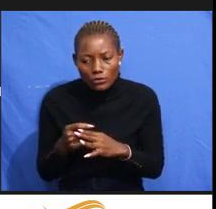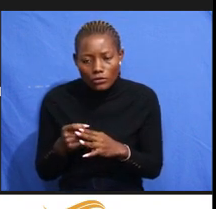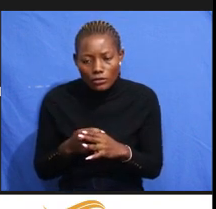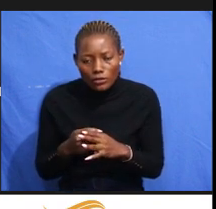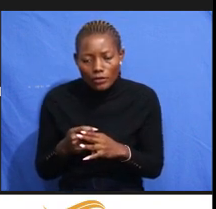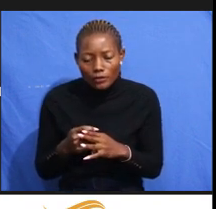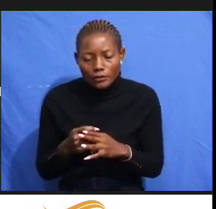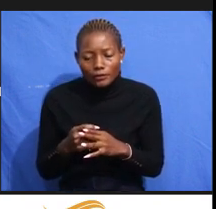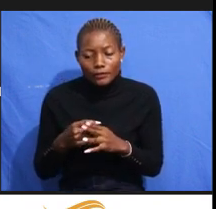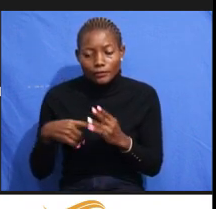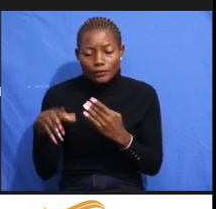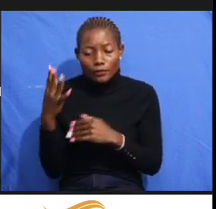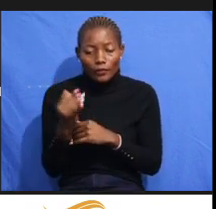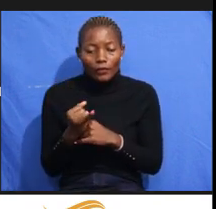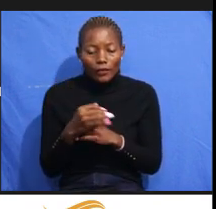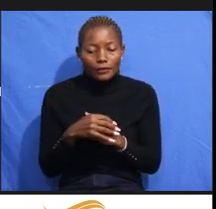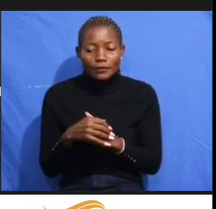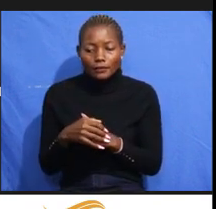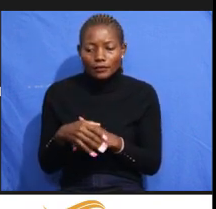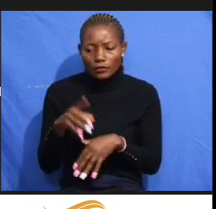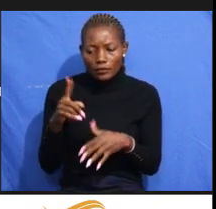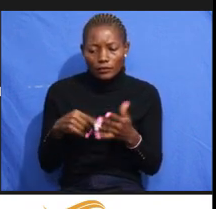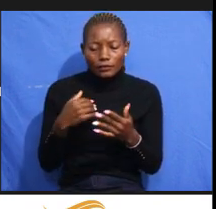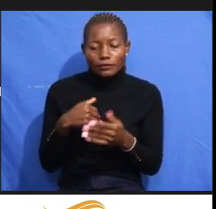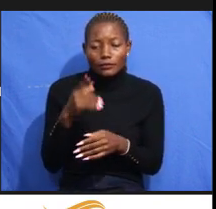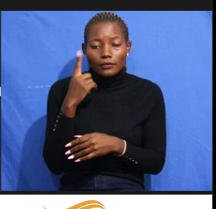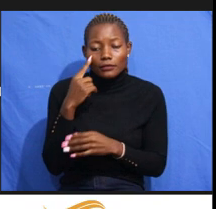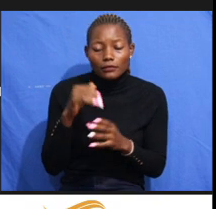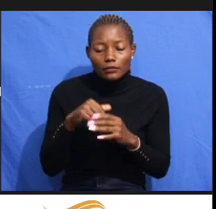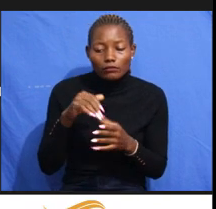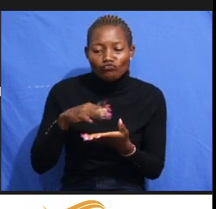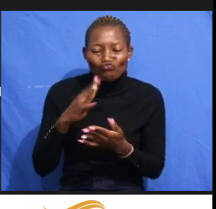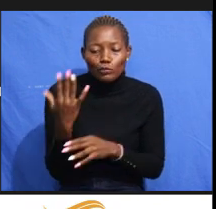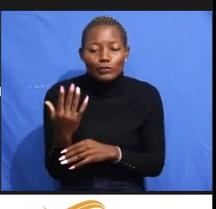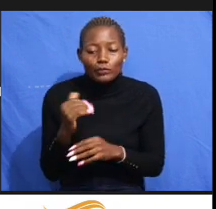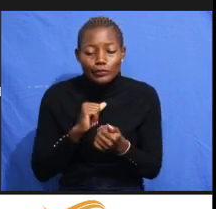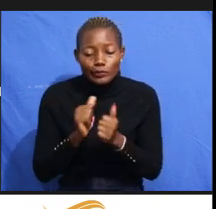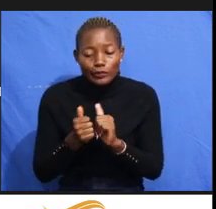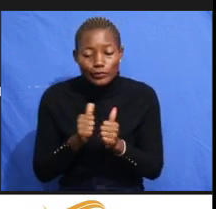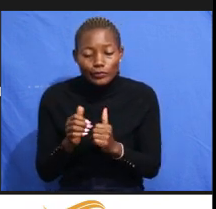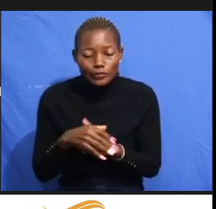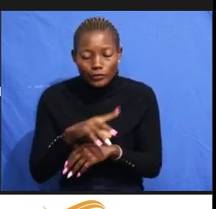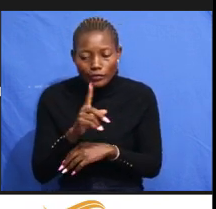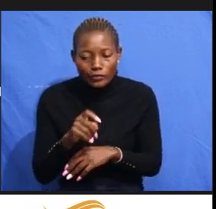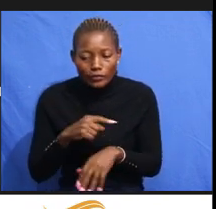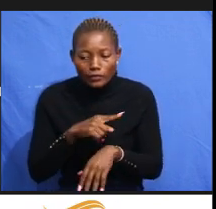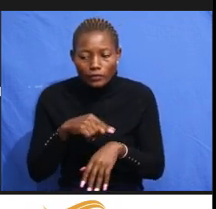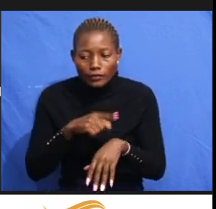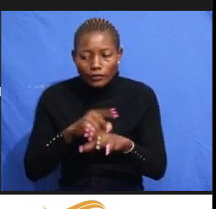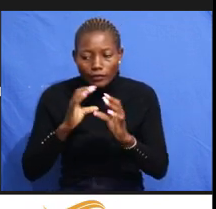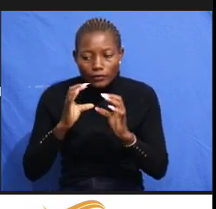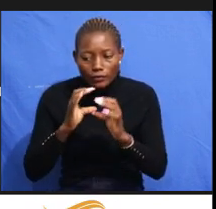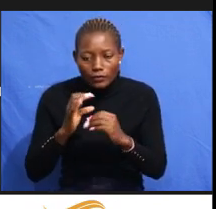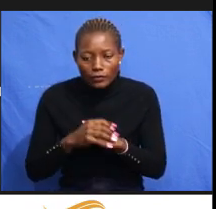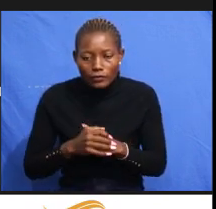the intensity that I'm seeing now in most of the sports. So it's Yeah, the because question of when the coach is drawing